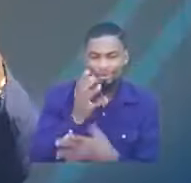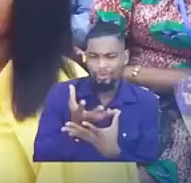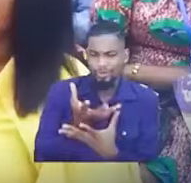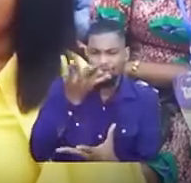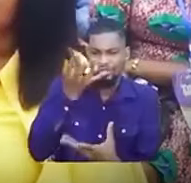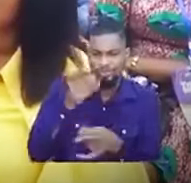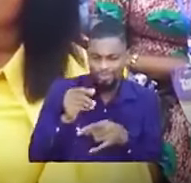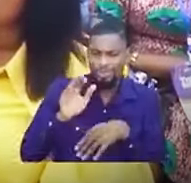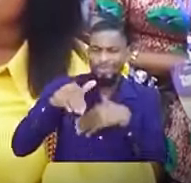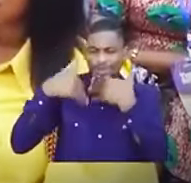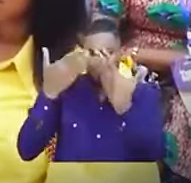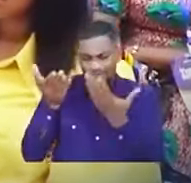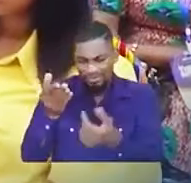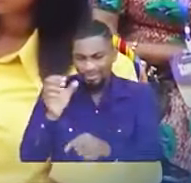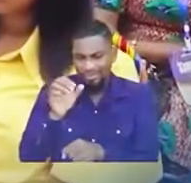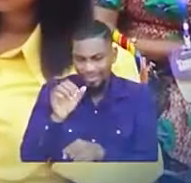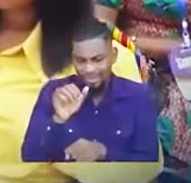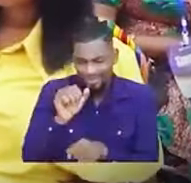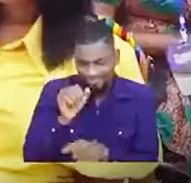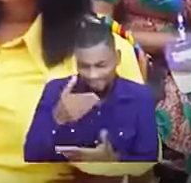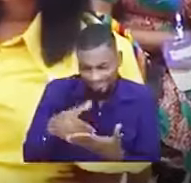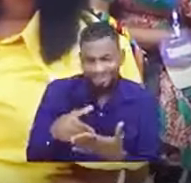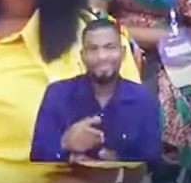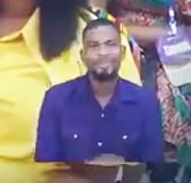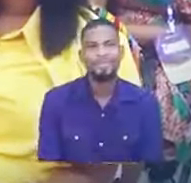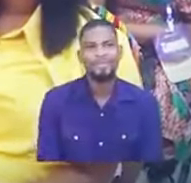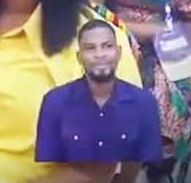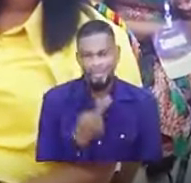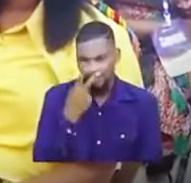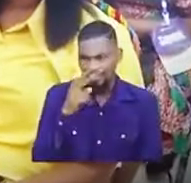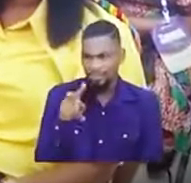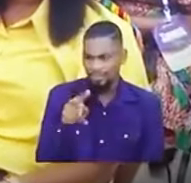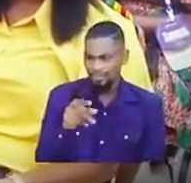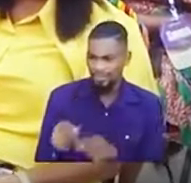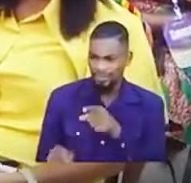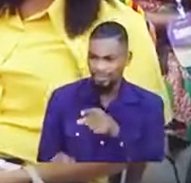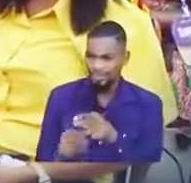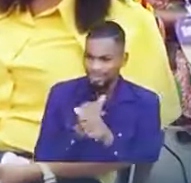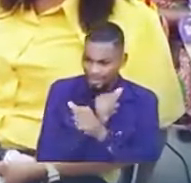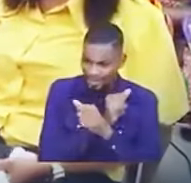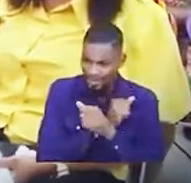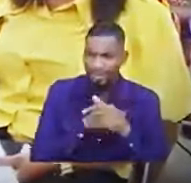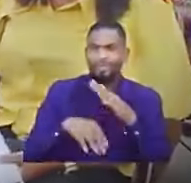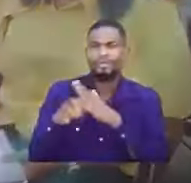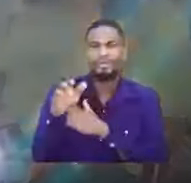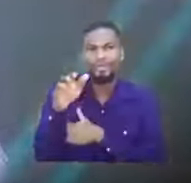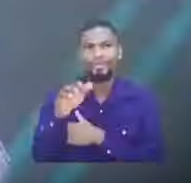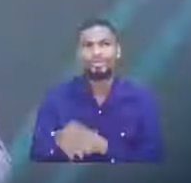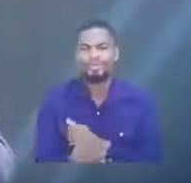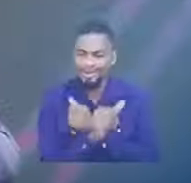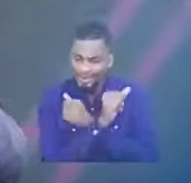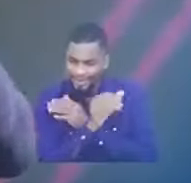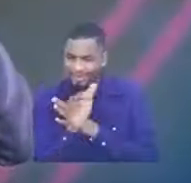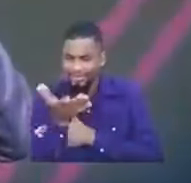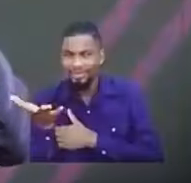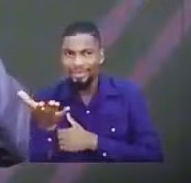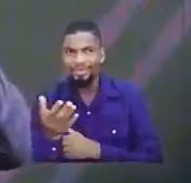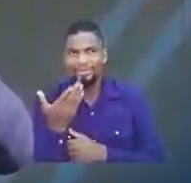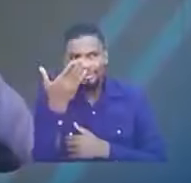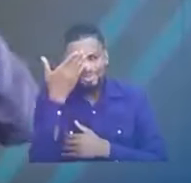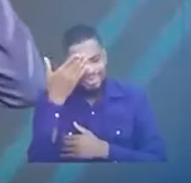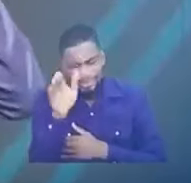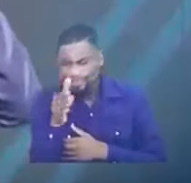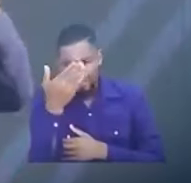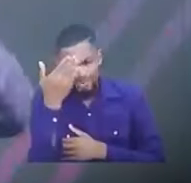will give good money. And so when I saw him that day, I realized that he loved God. And he loved the things of God. But I didn't know